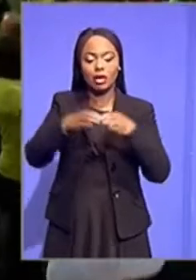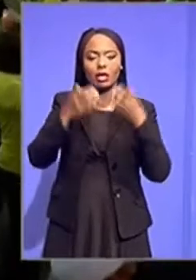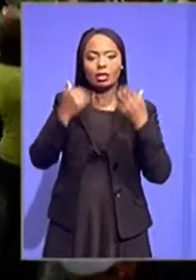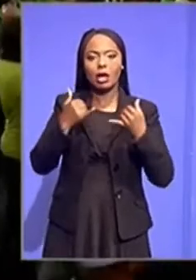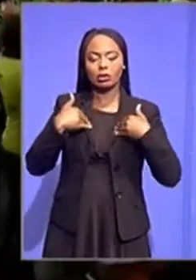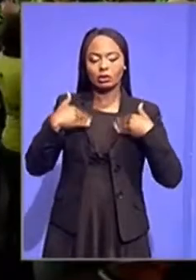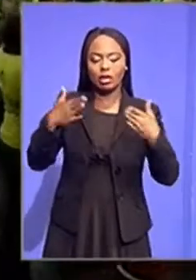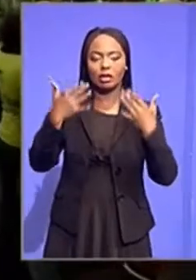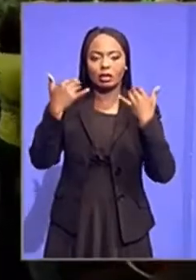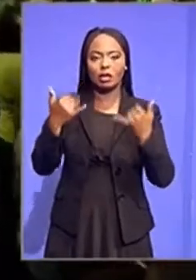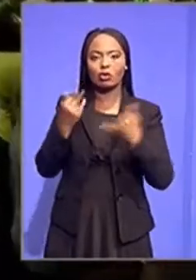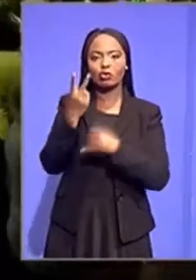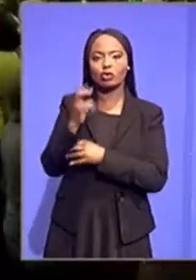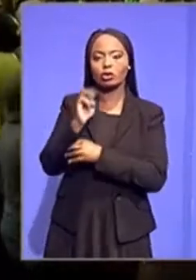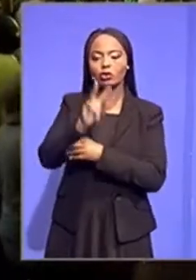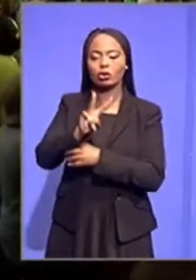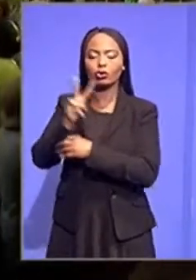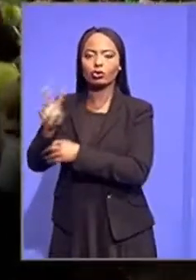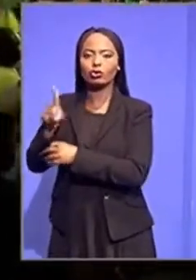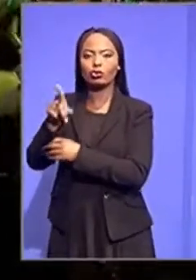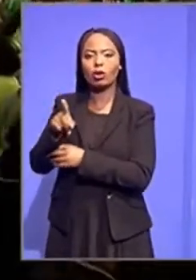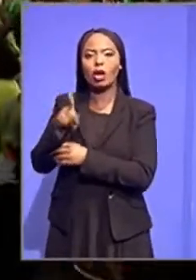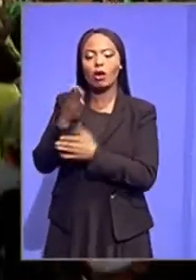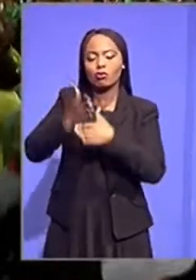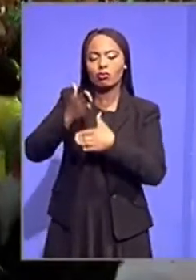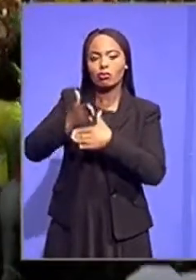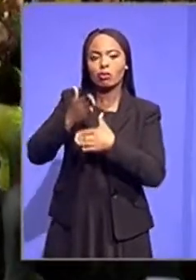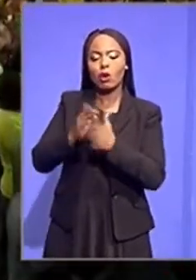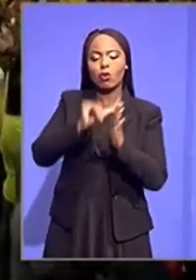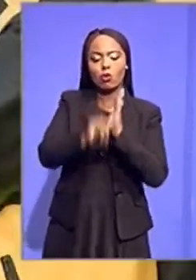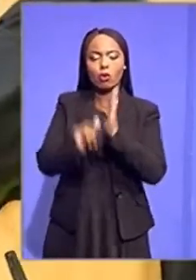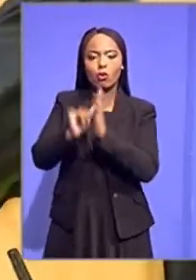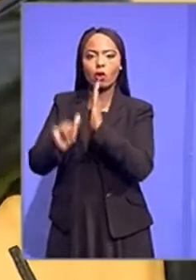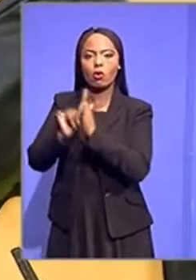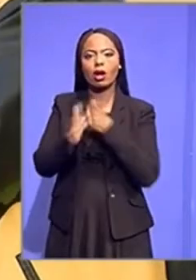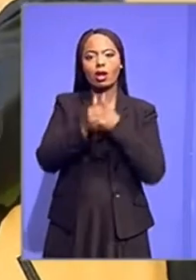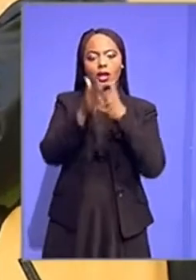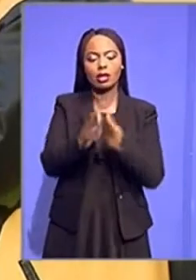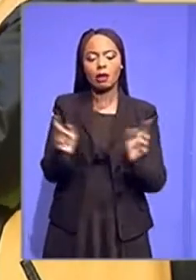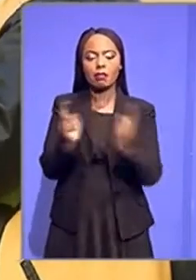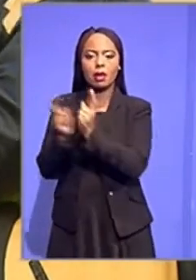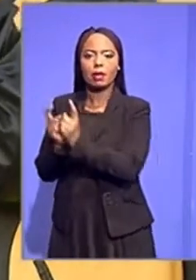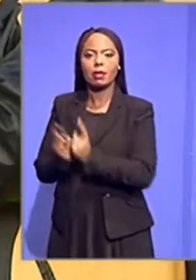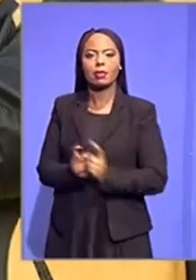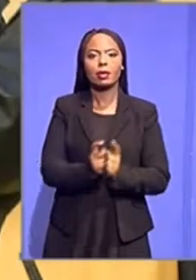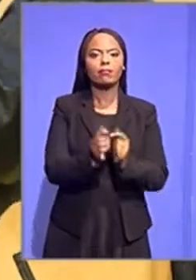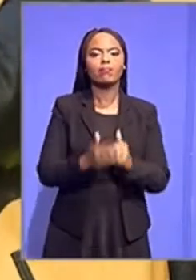mokgatlho la 2022 la go kopana beke le baeteledipele ba bosetšhaba.